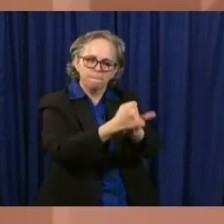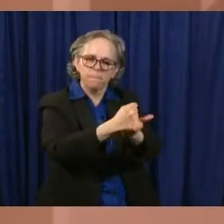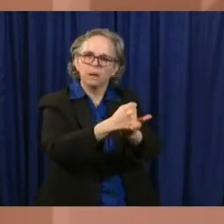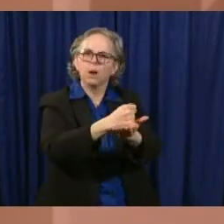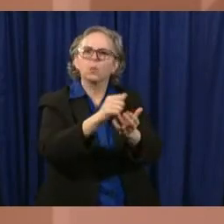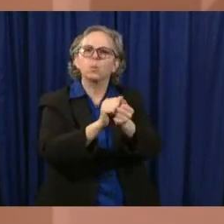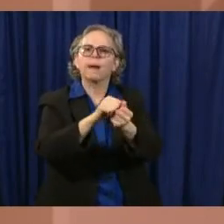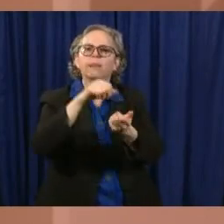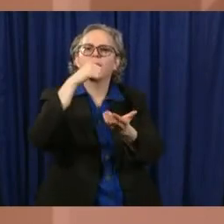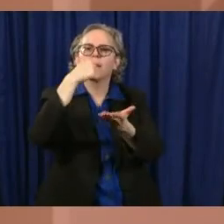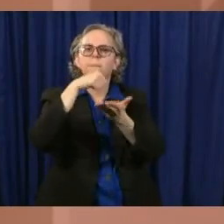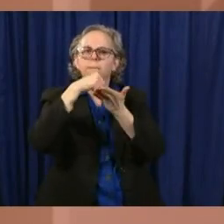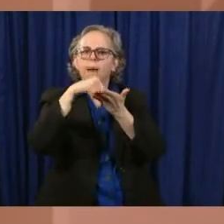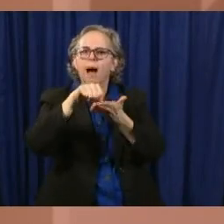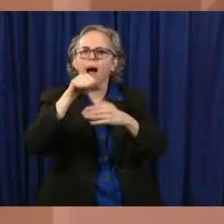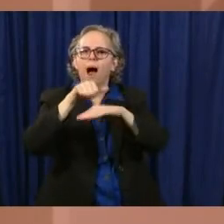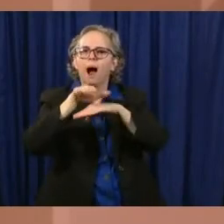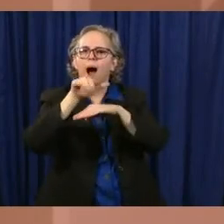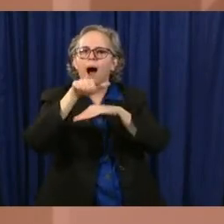election day.